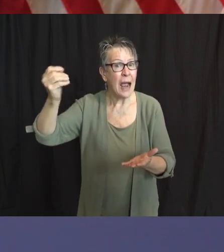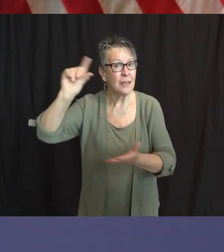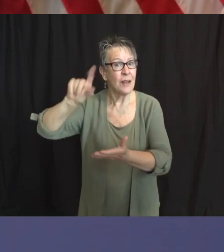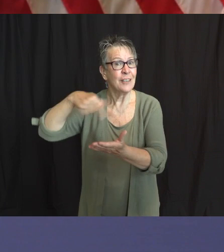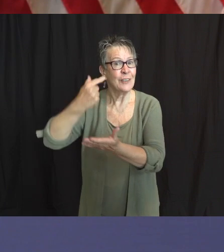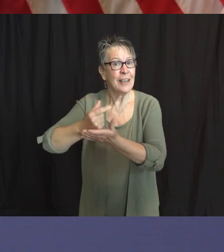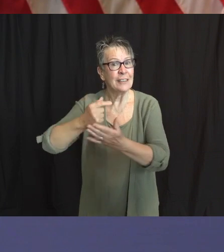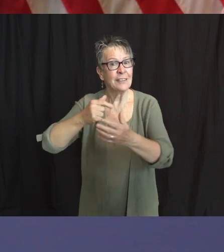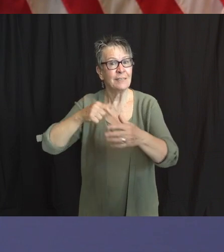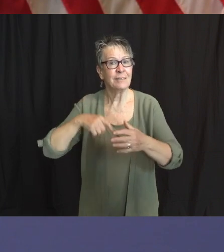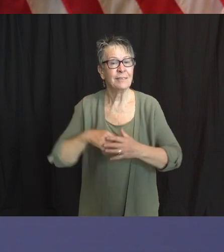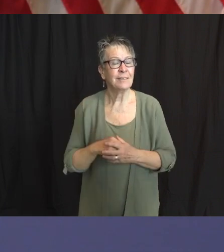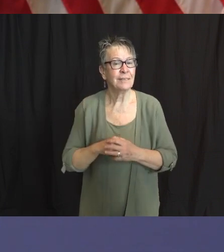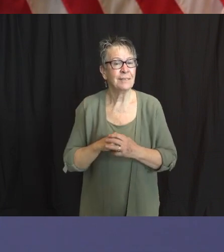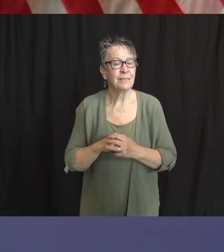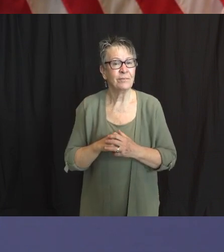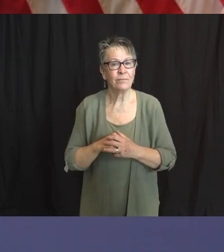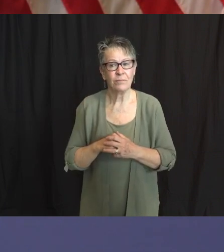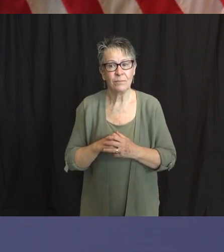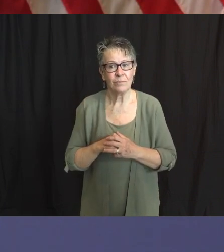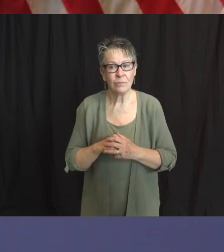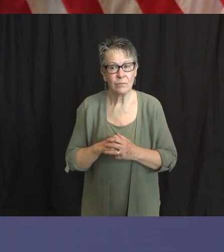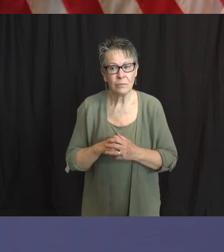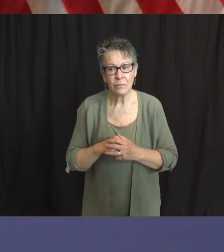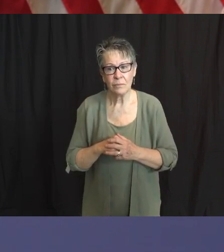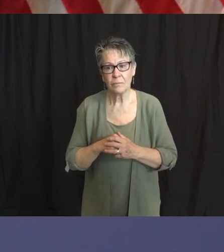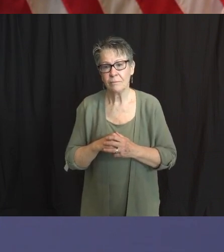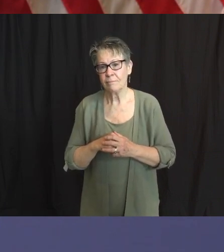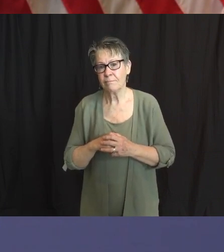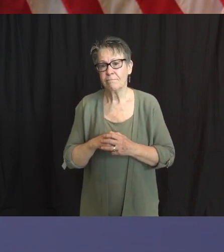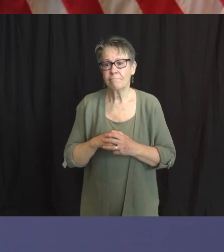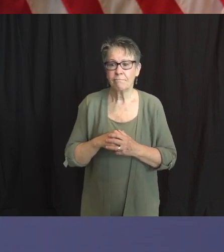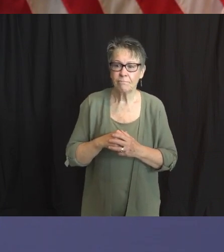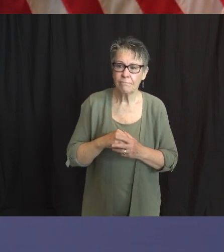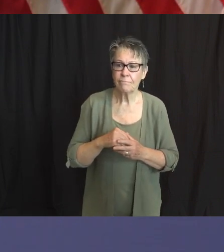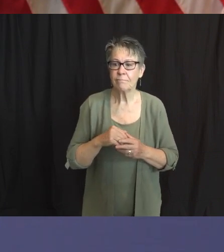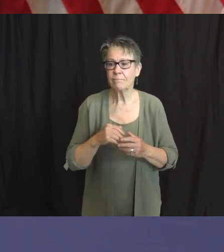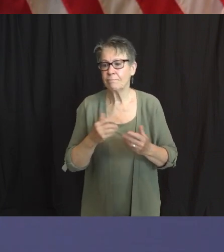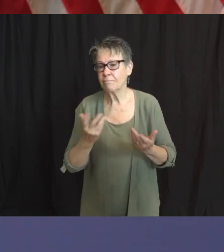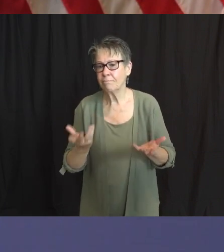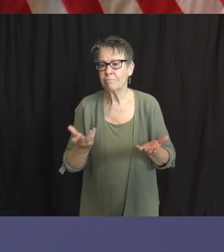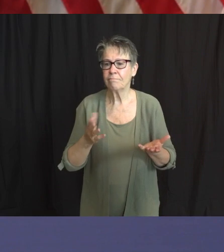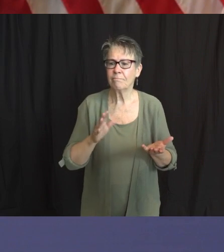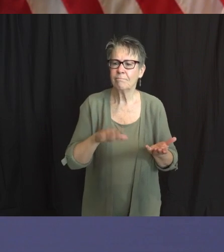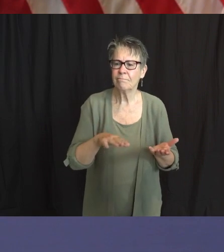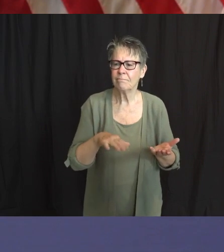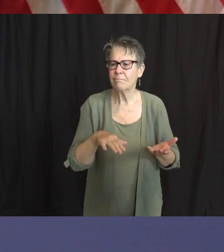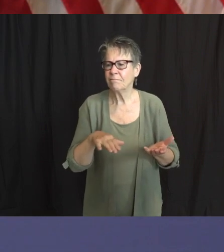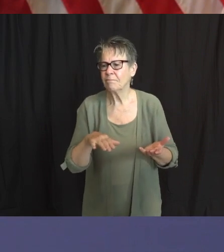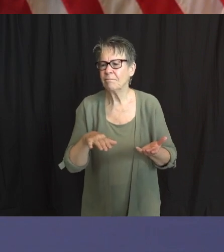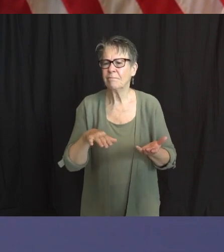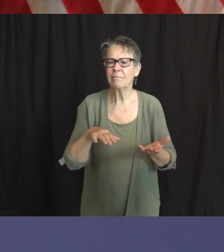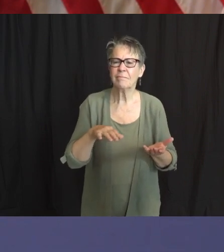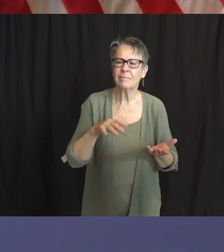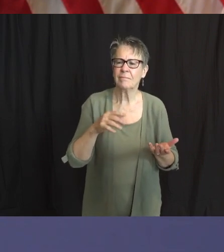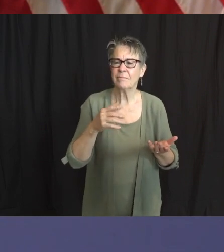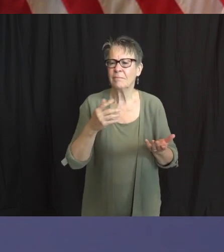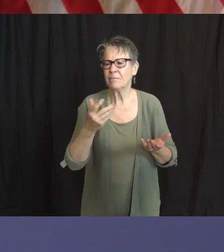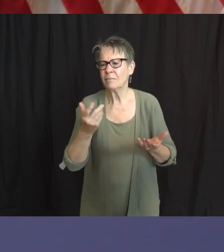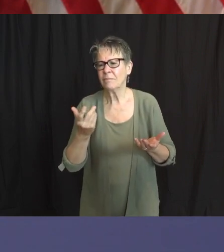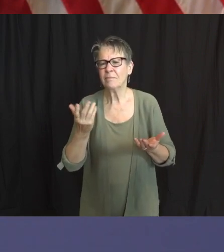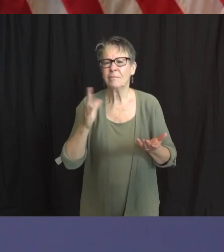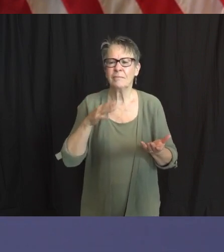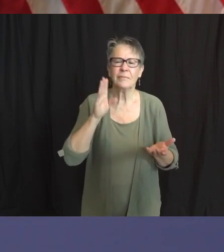when people should be wearing masks in terms of compliance? I mean, obviously, people should be when they enter store, they should have a mask, but are there any less